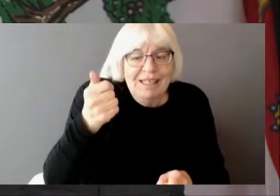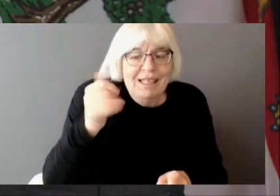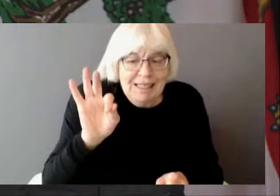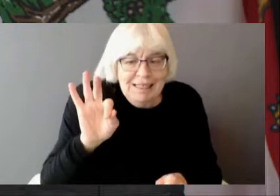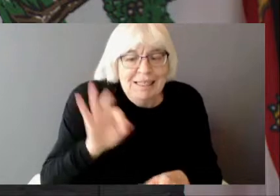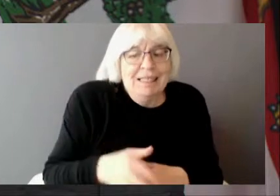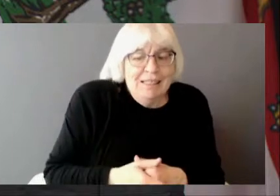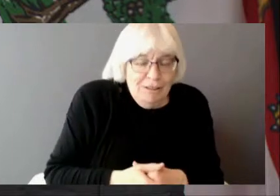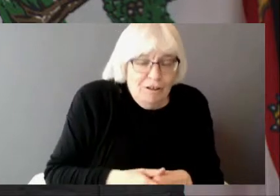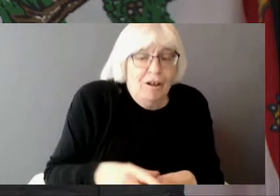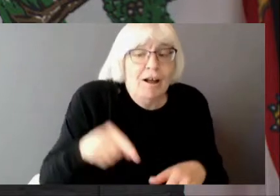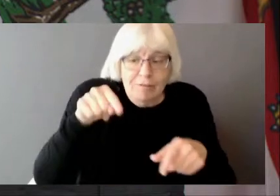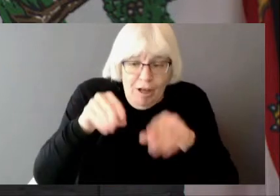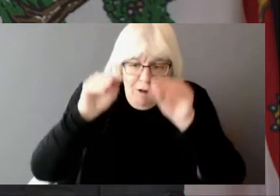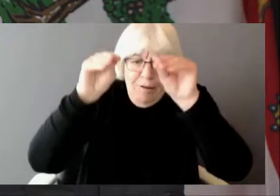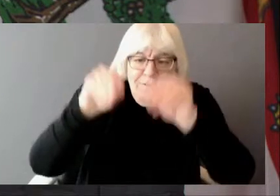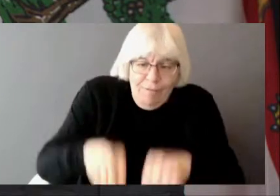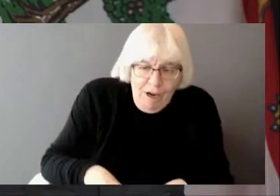back 7 days a week.